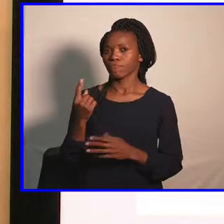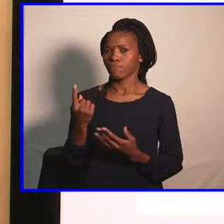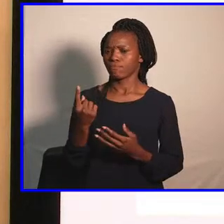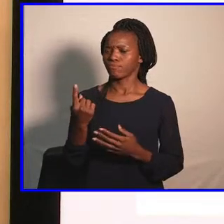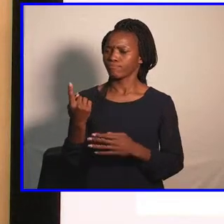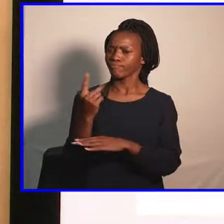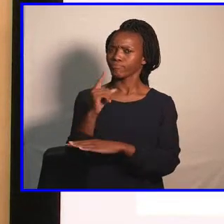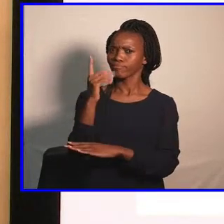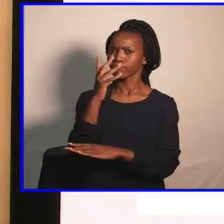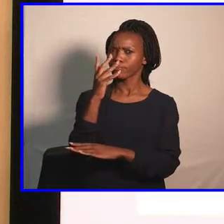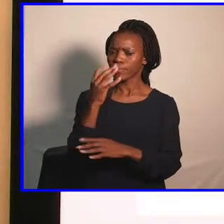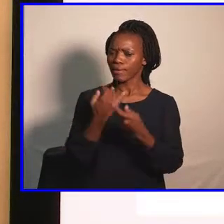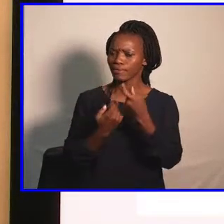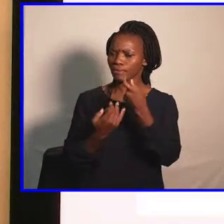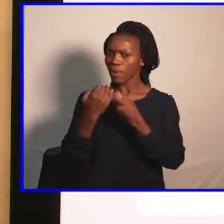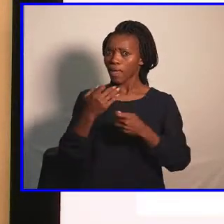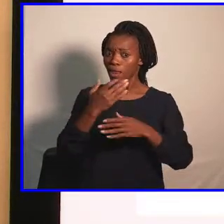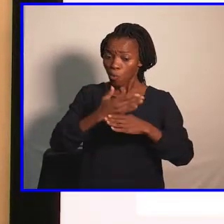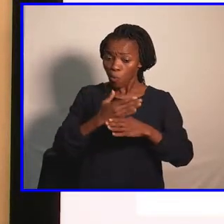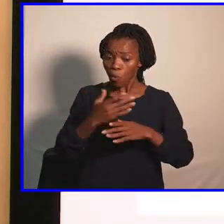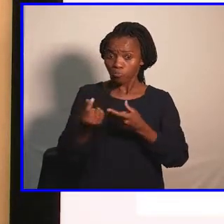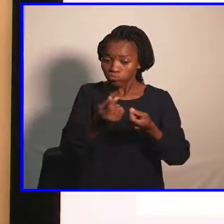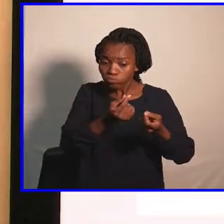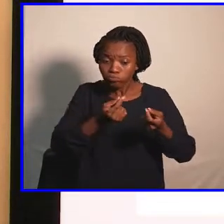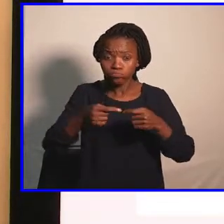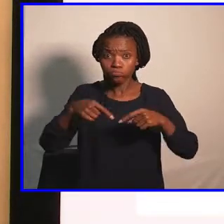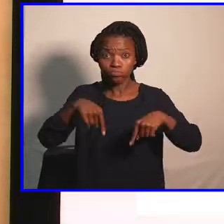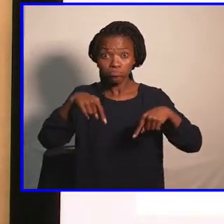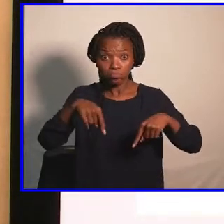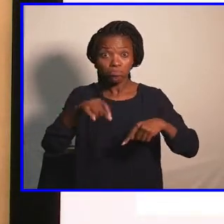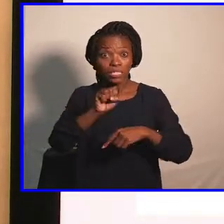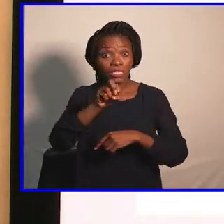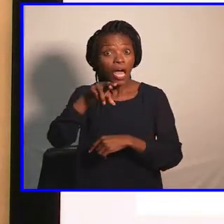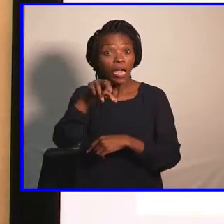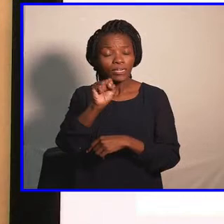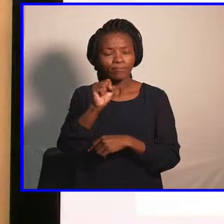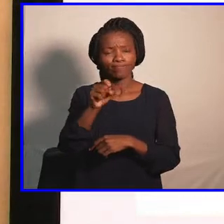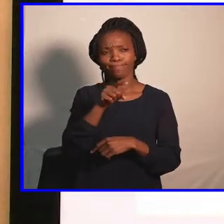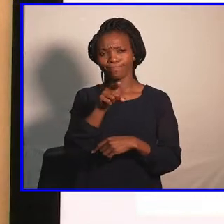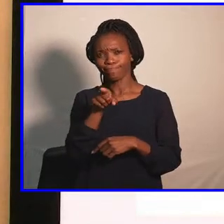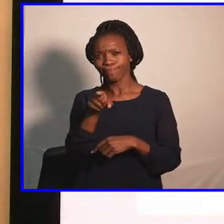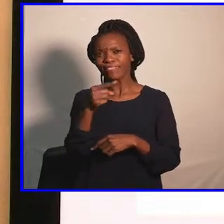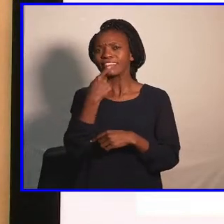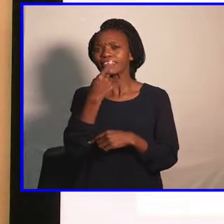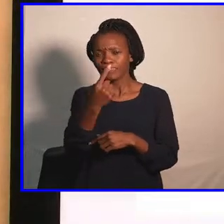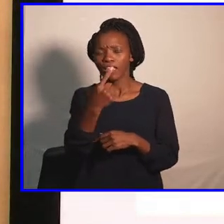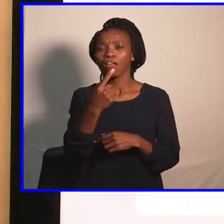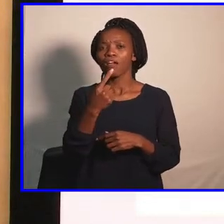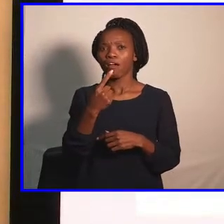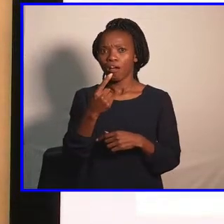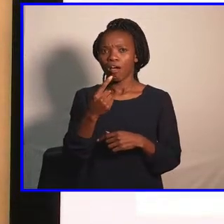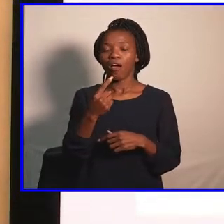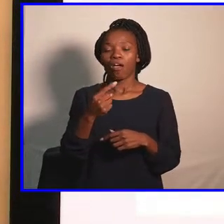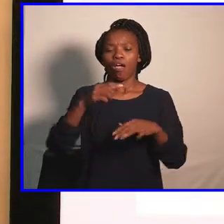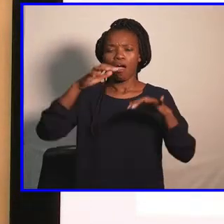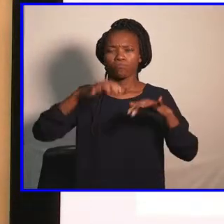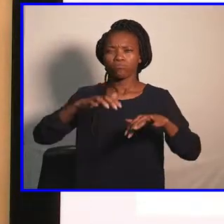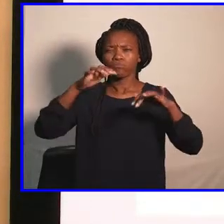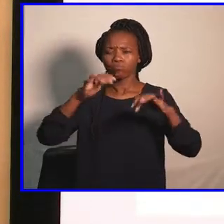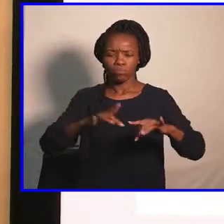there, he said when the floods happened, we were able to see everything